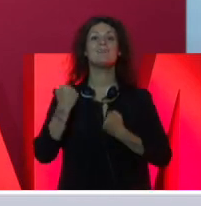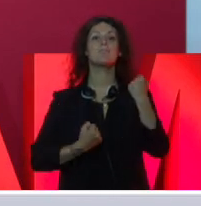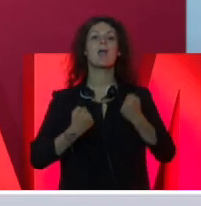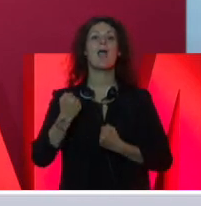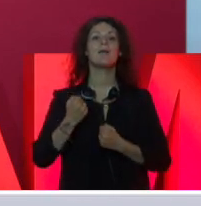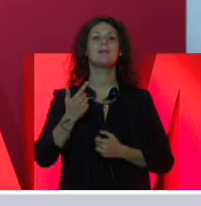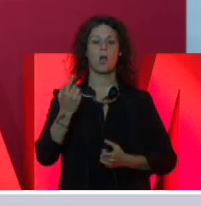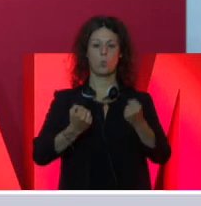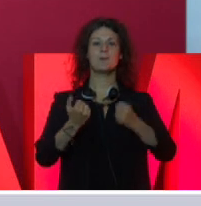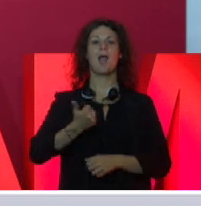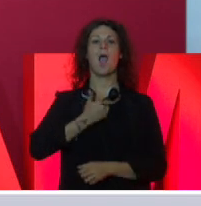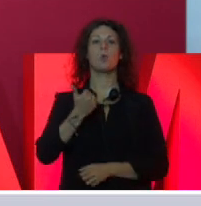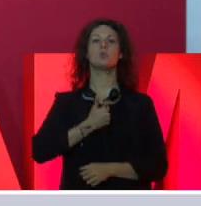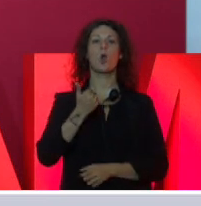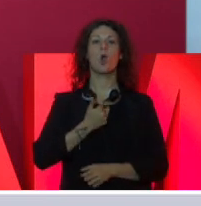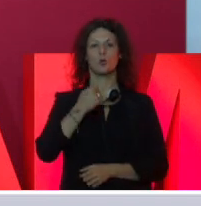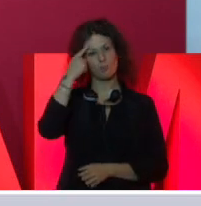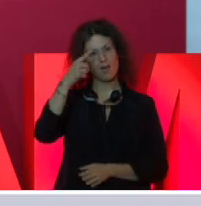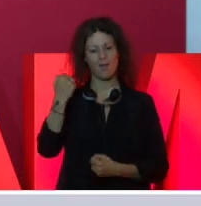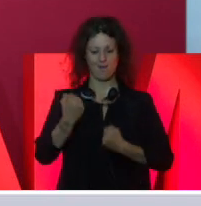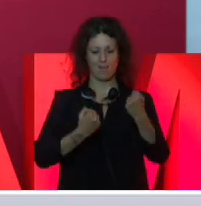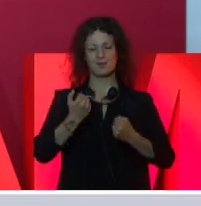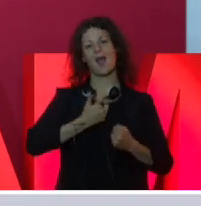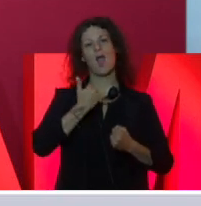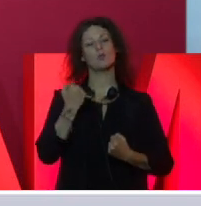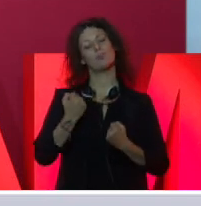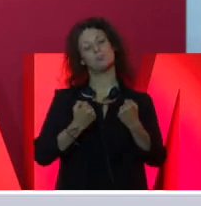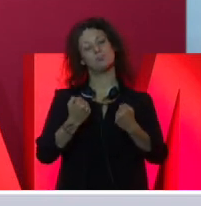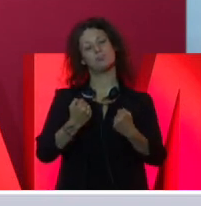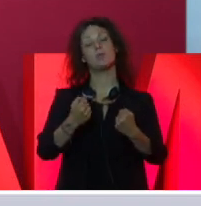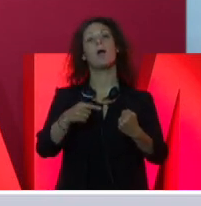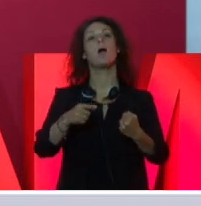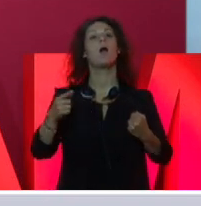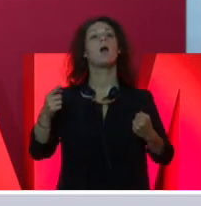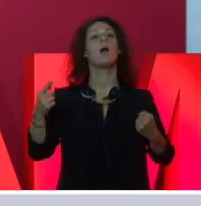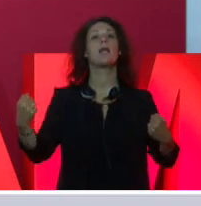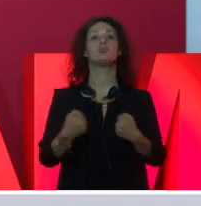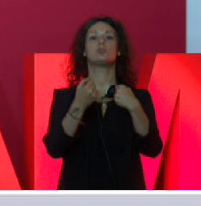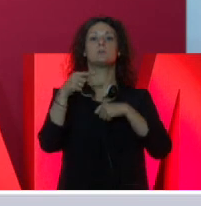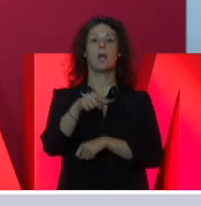accidents were due to problems of this type. The